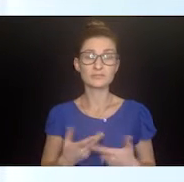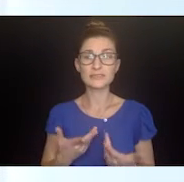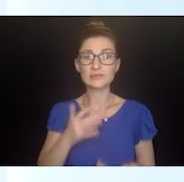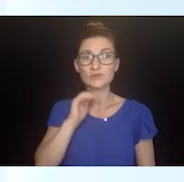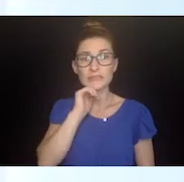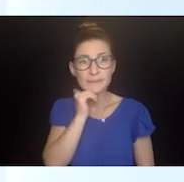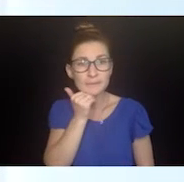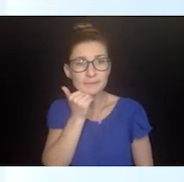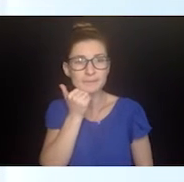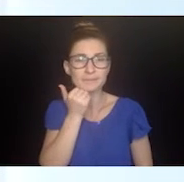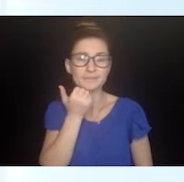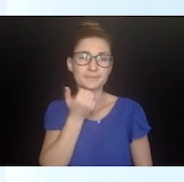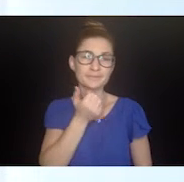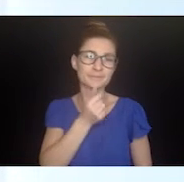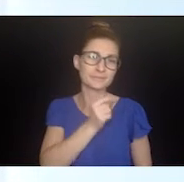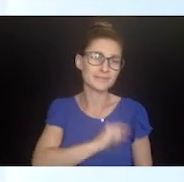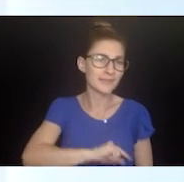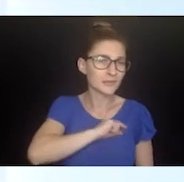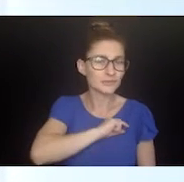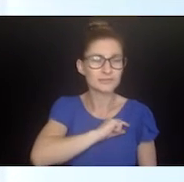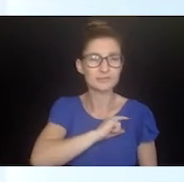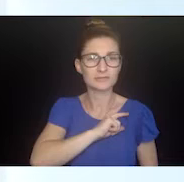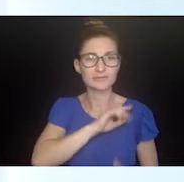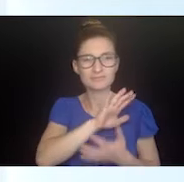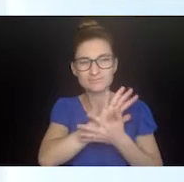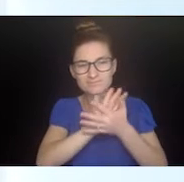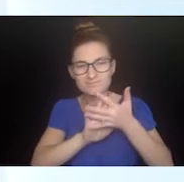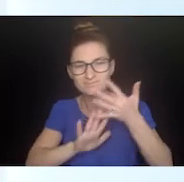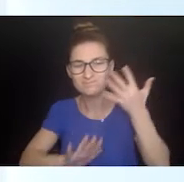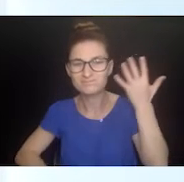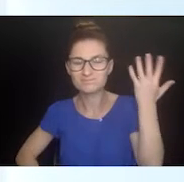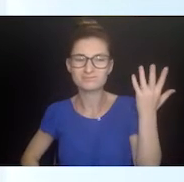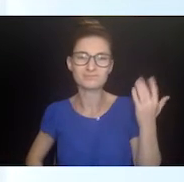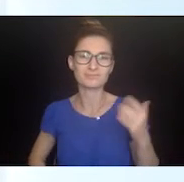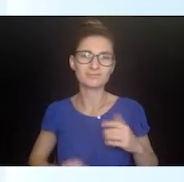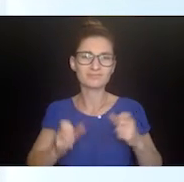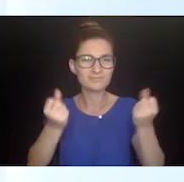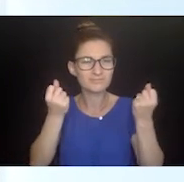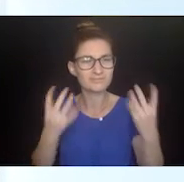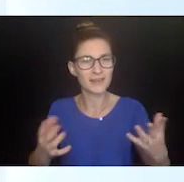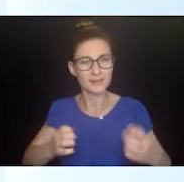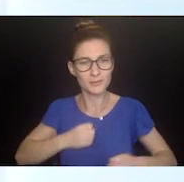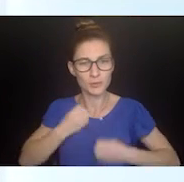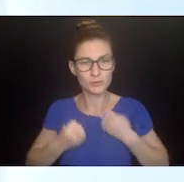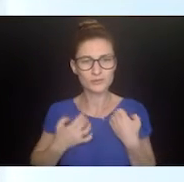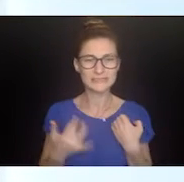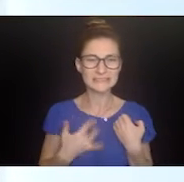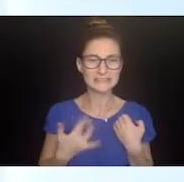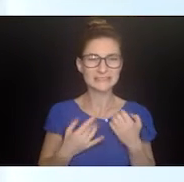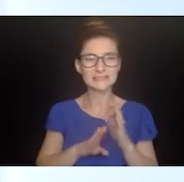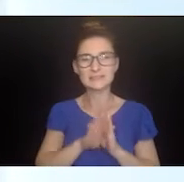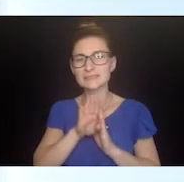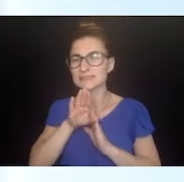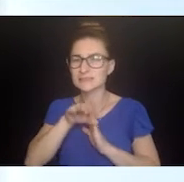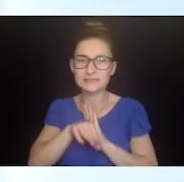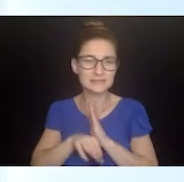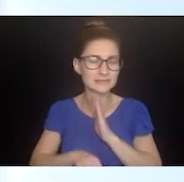shameful and guilty, and just so many different emotions, as you may imagine.